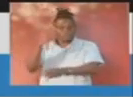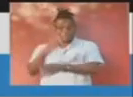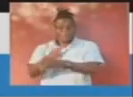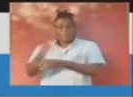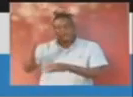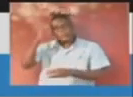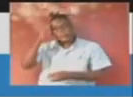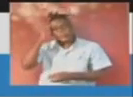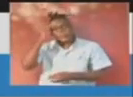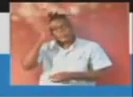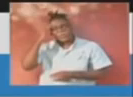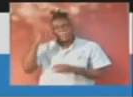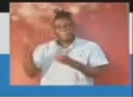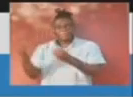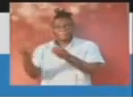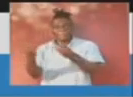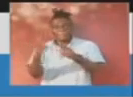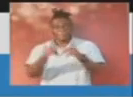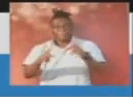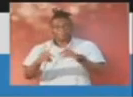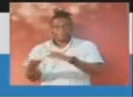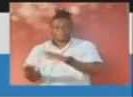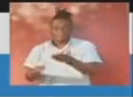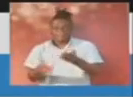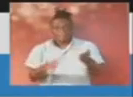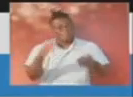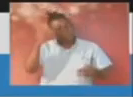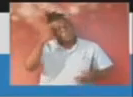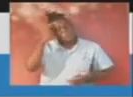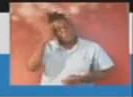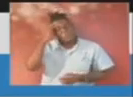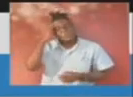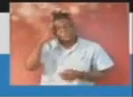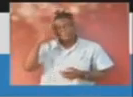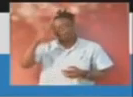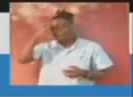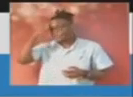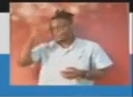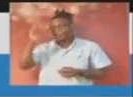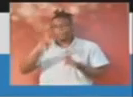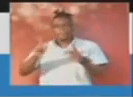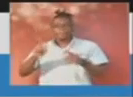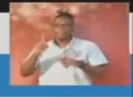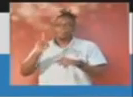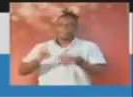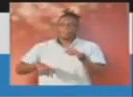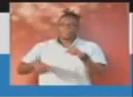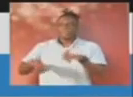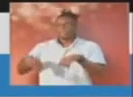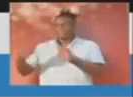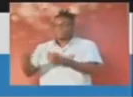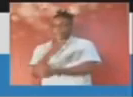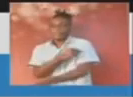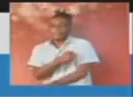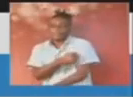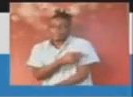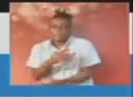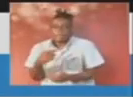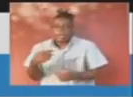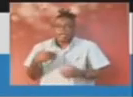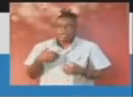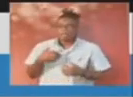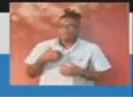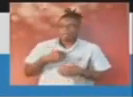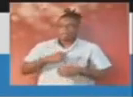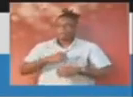of the virus, but also the availability or lack thereof of beds and ventilators to treat people, as hospitals become